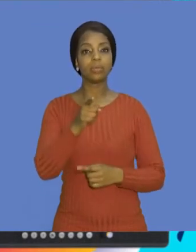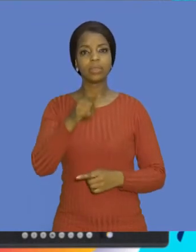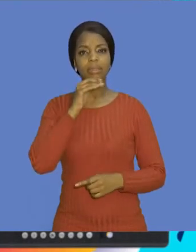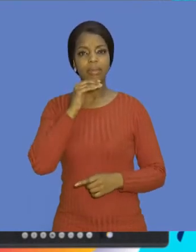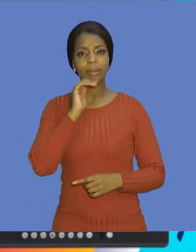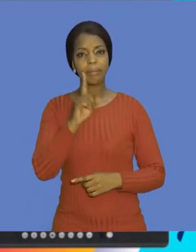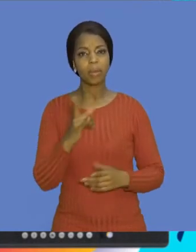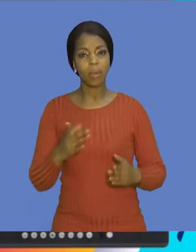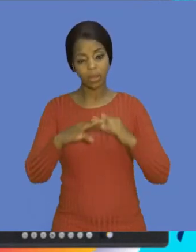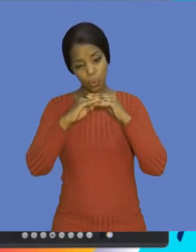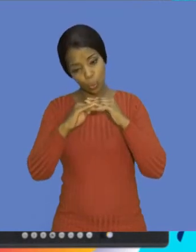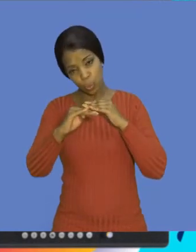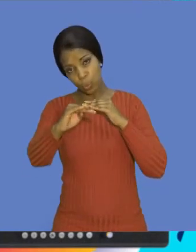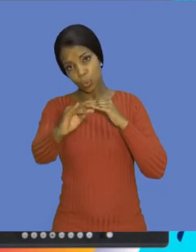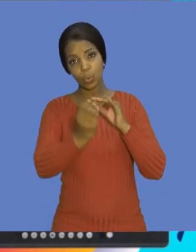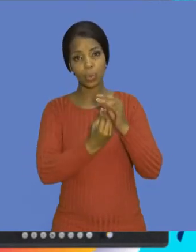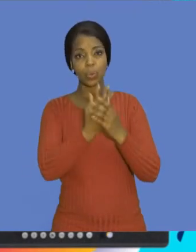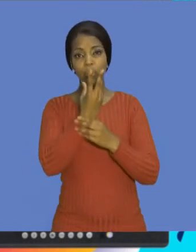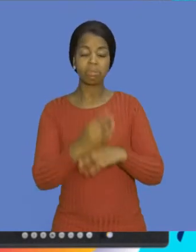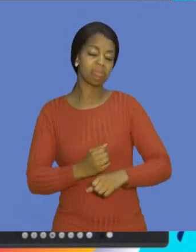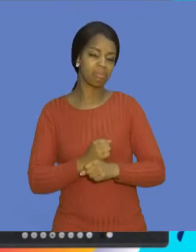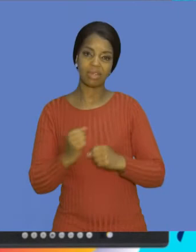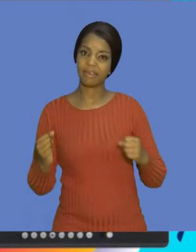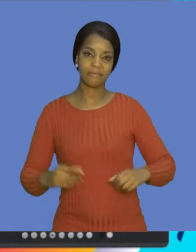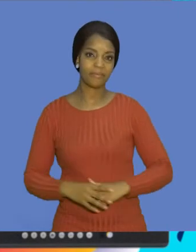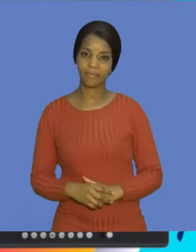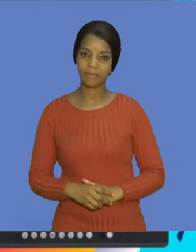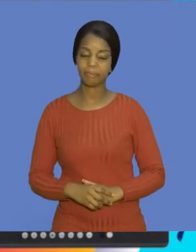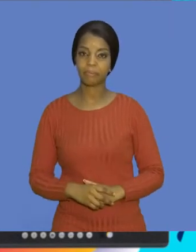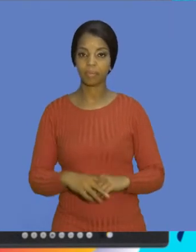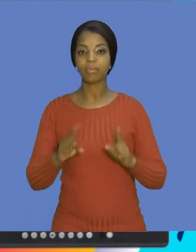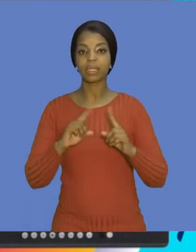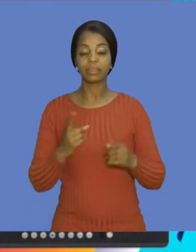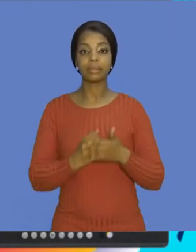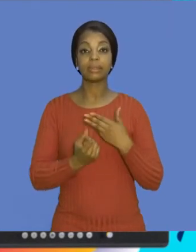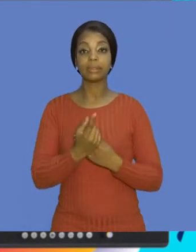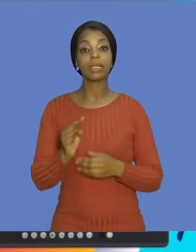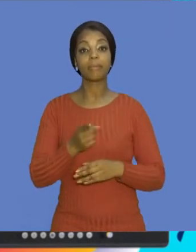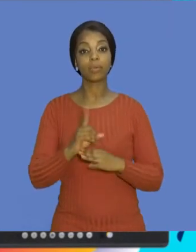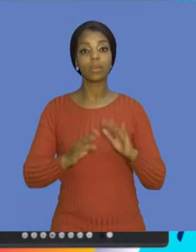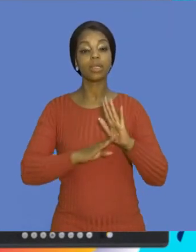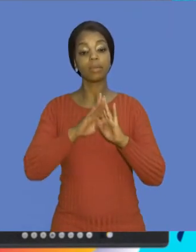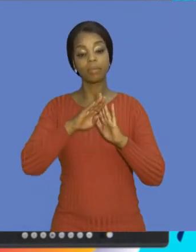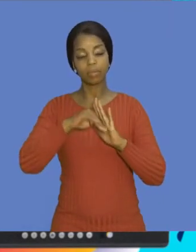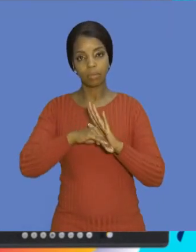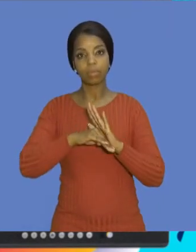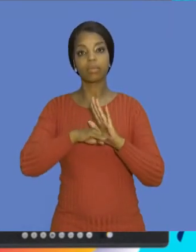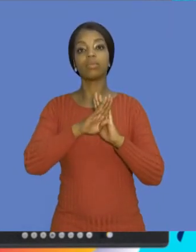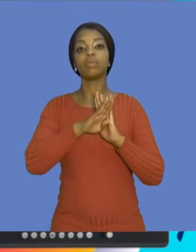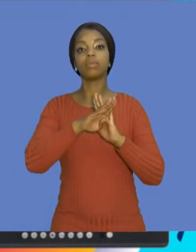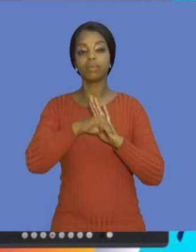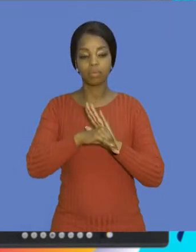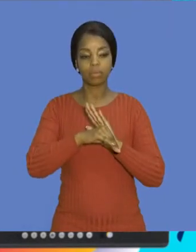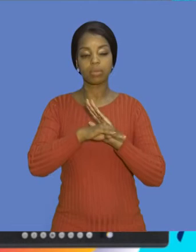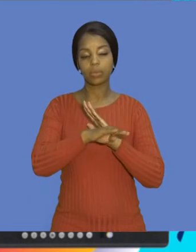a linear growth or a linear decrease for that matter. It's a fluctuation of going up, going down, going